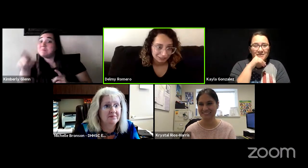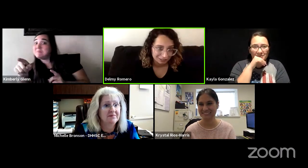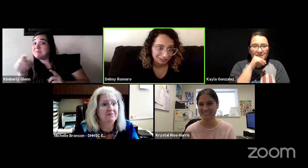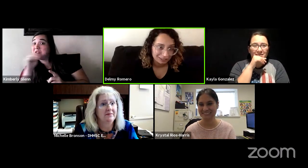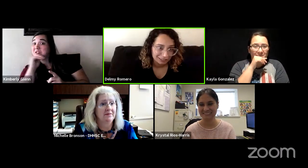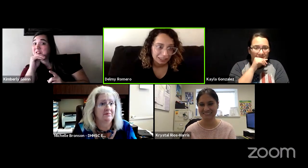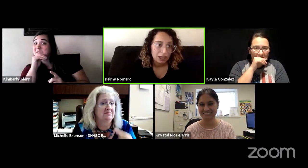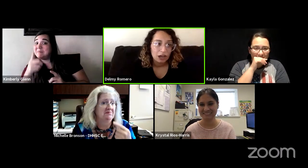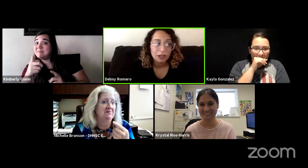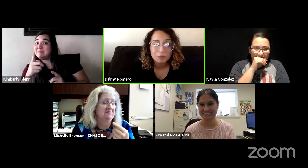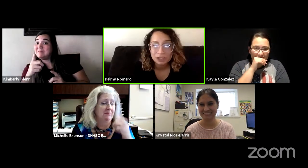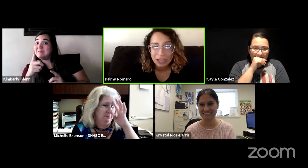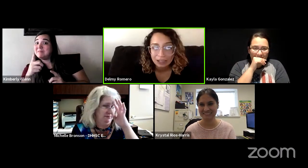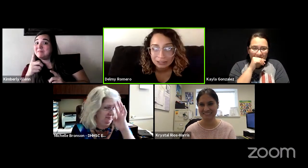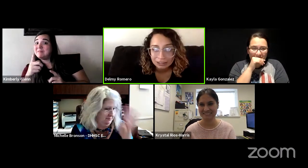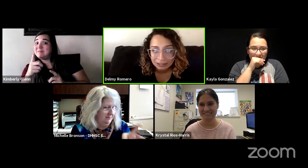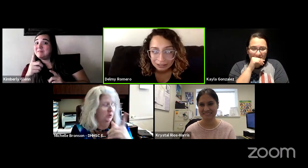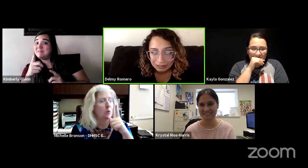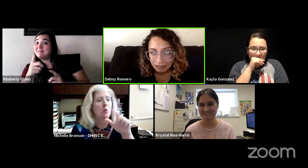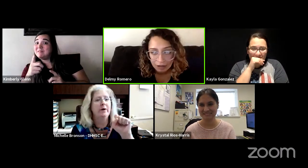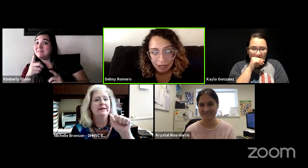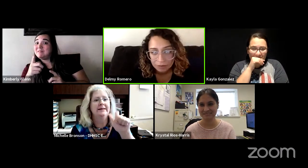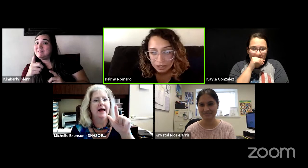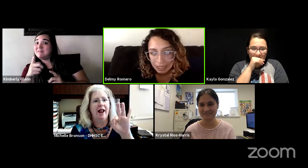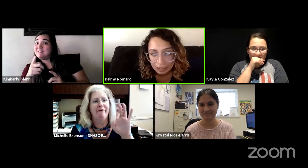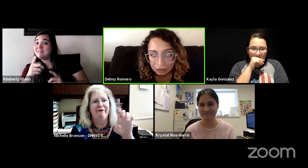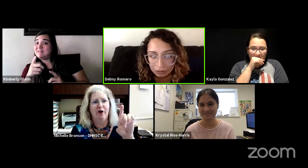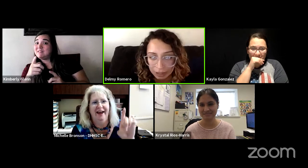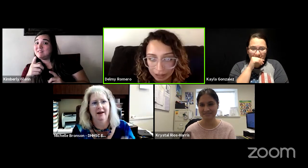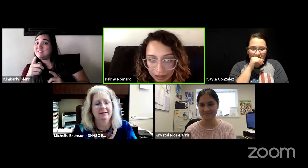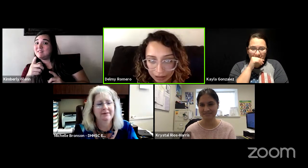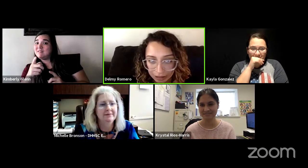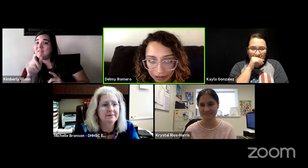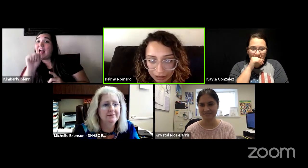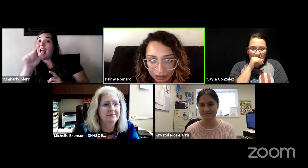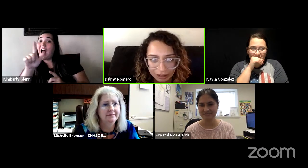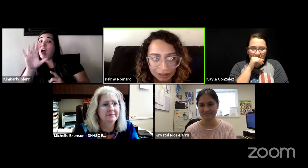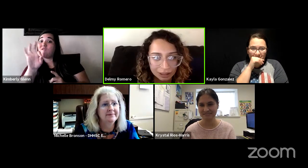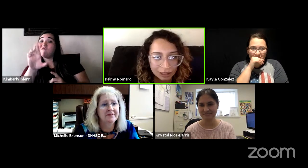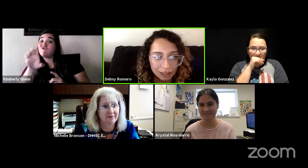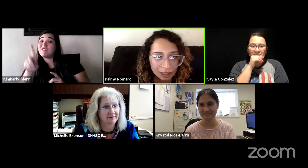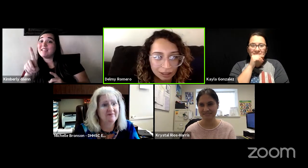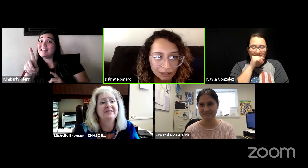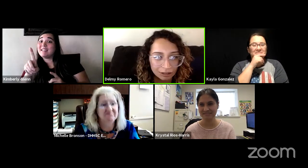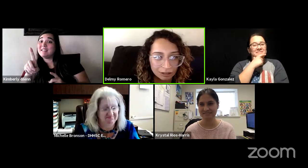Ashley? Okay, Michelle. Okay, I'm just guessing who is.